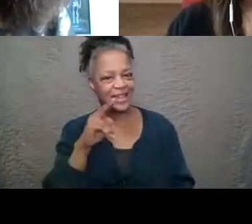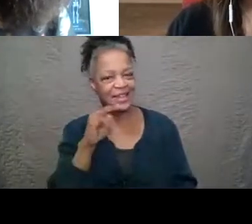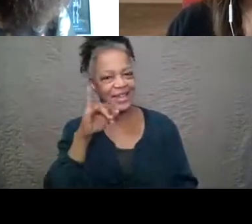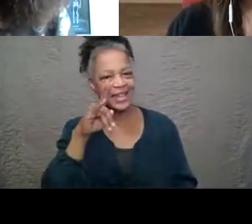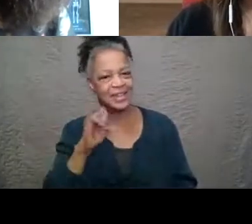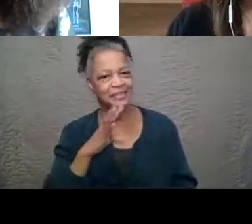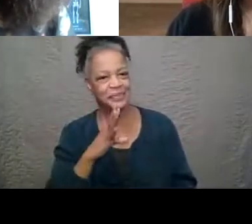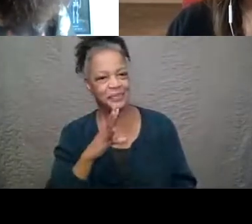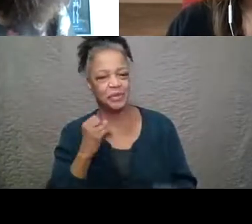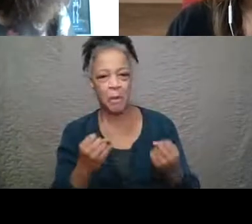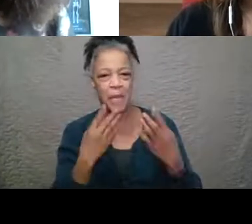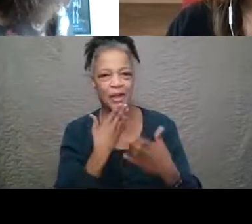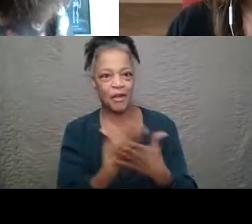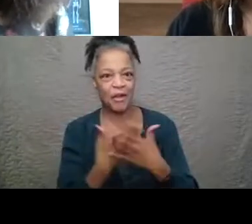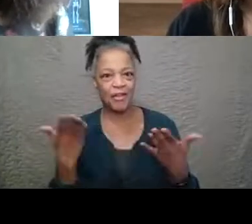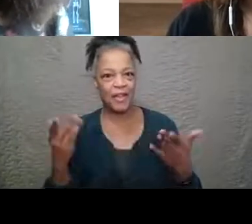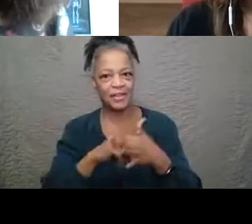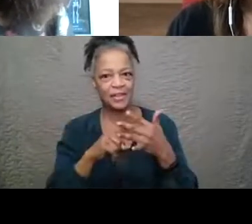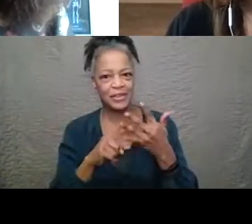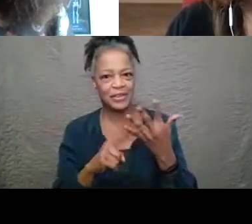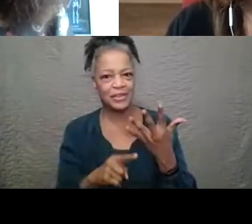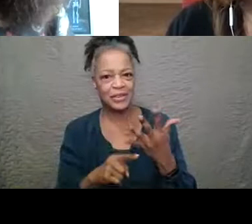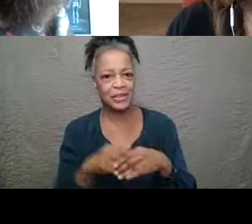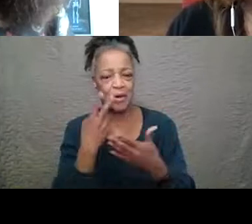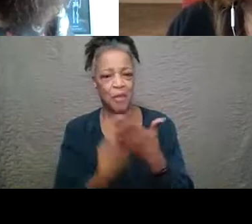there in all in both of those discussions.